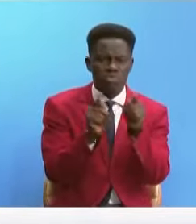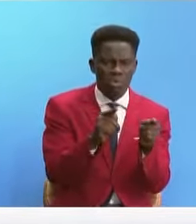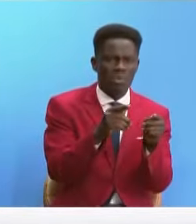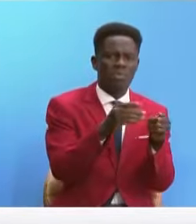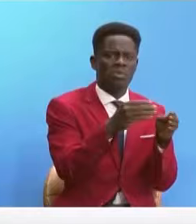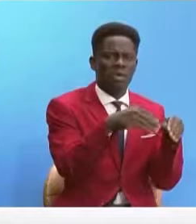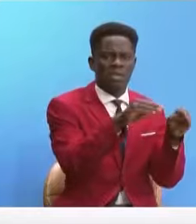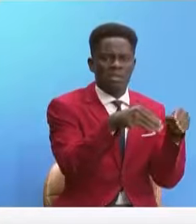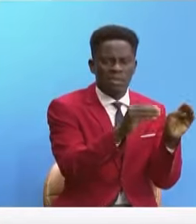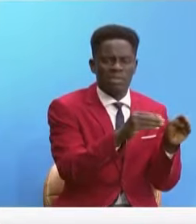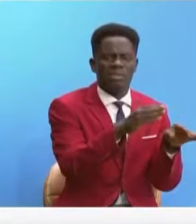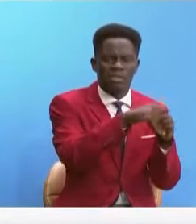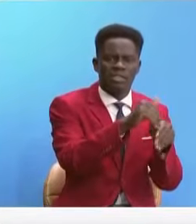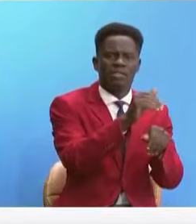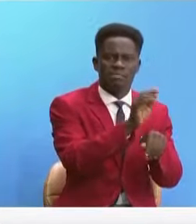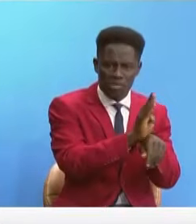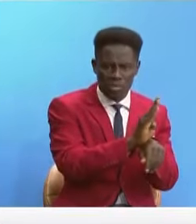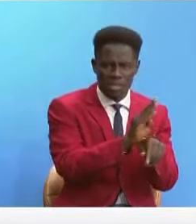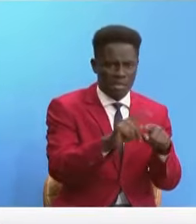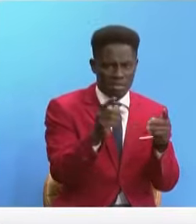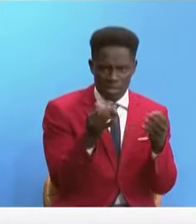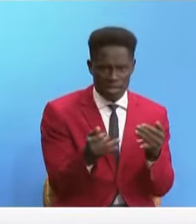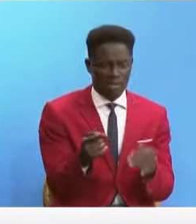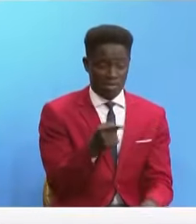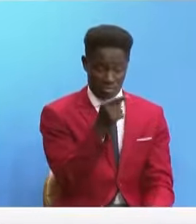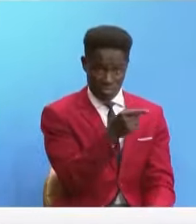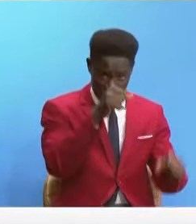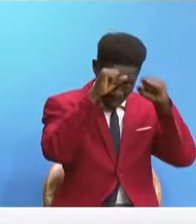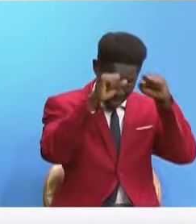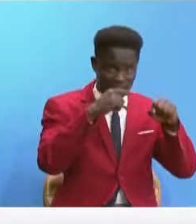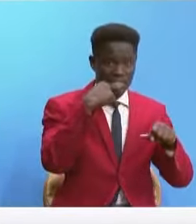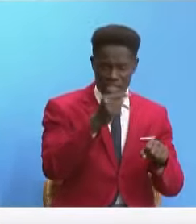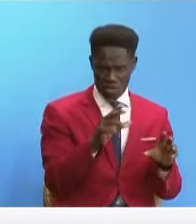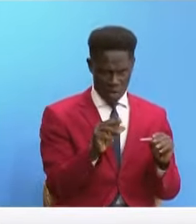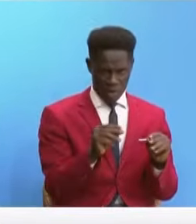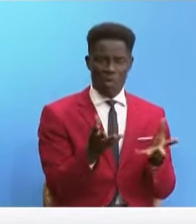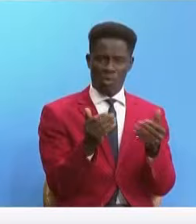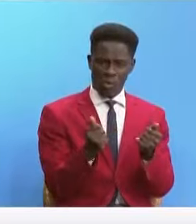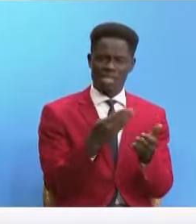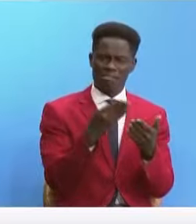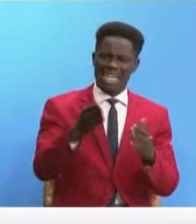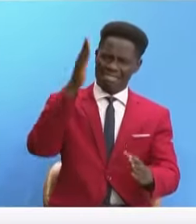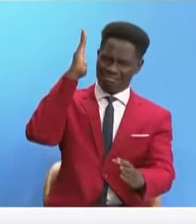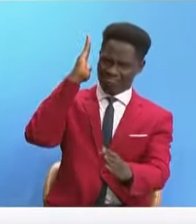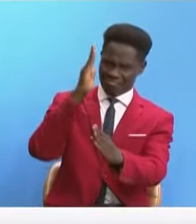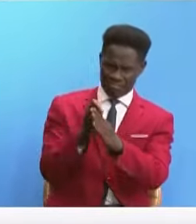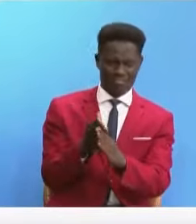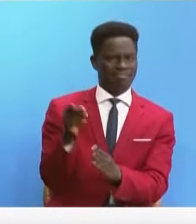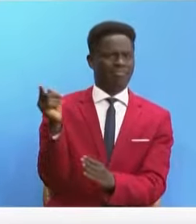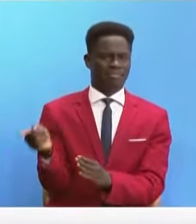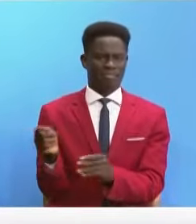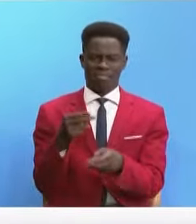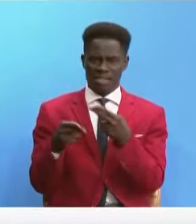seed directly as a government from Seedco, which then would make their seed much cheaper for their